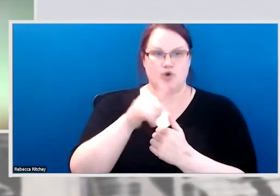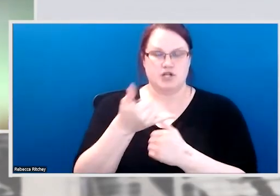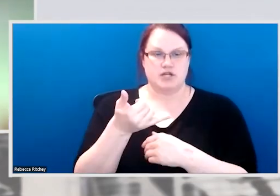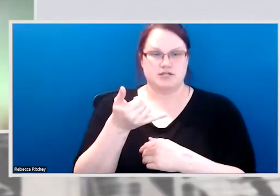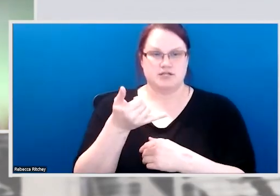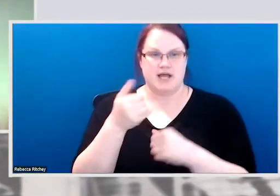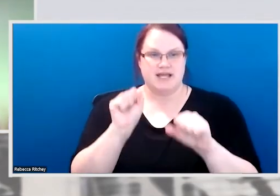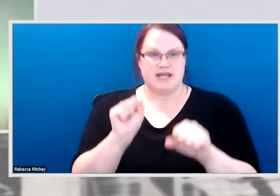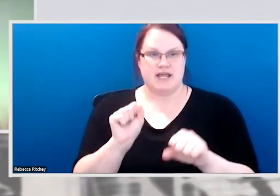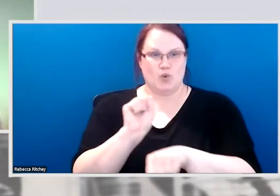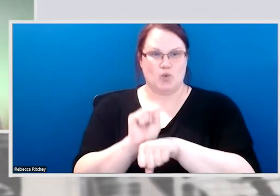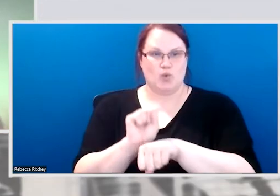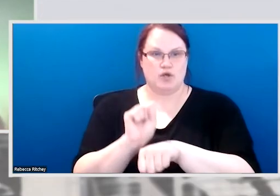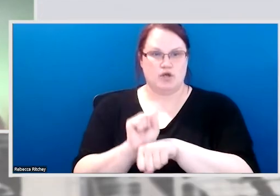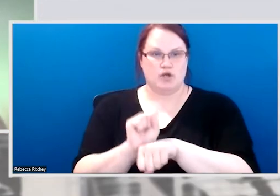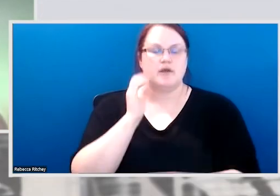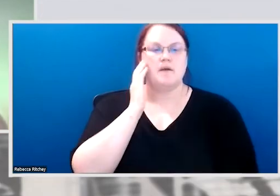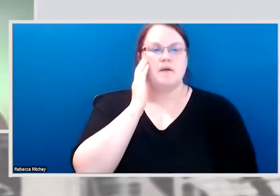on is